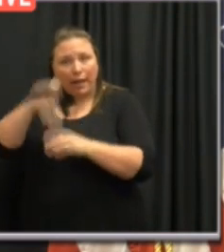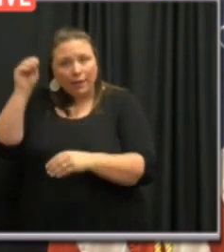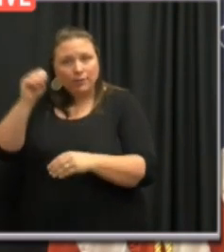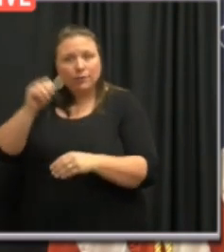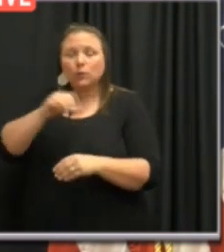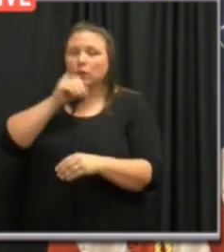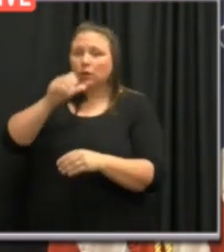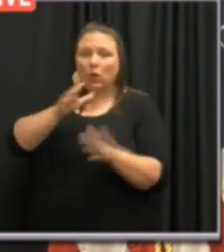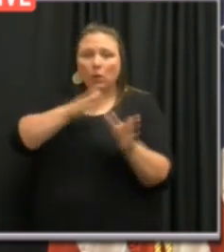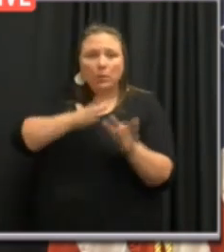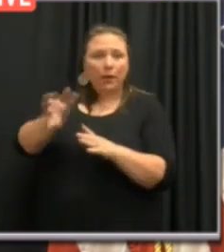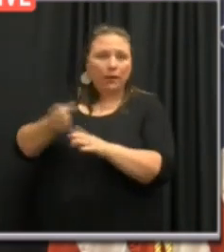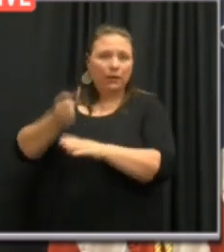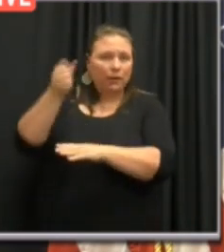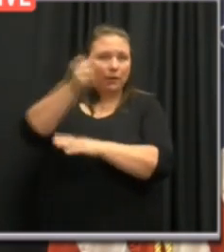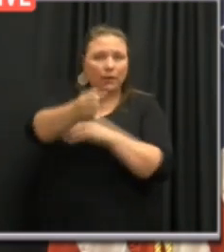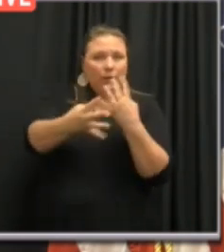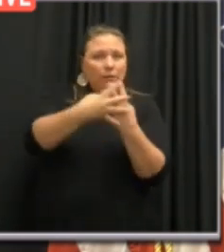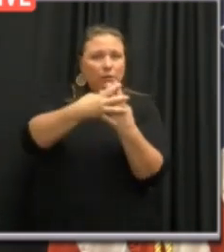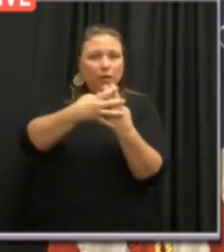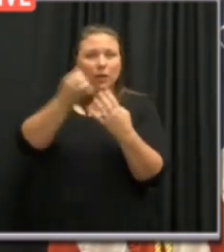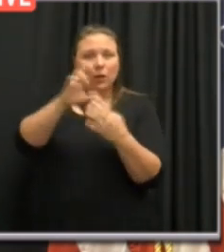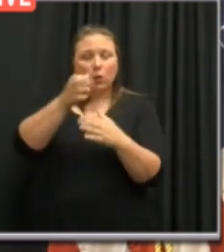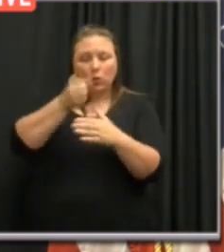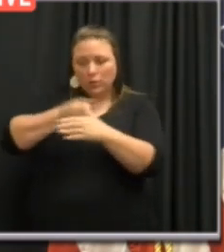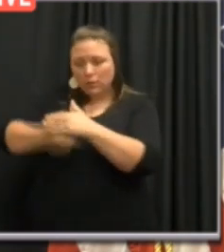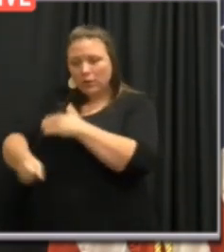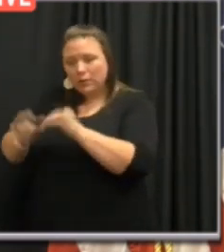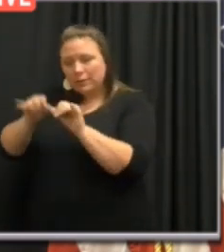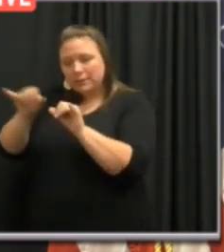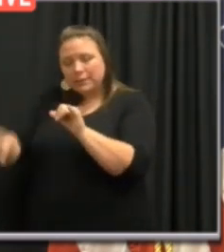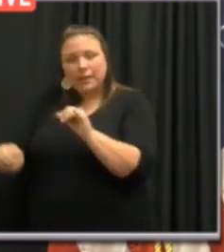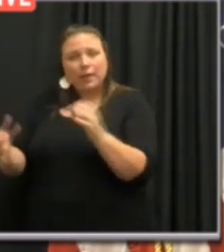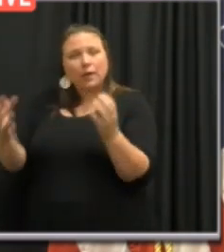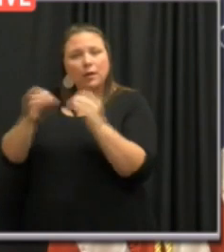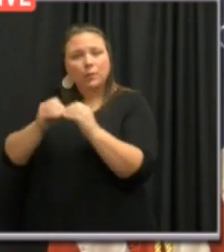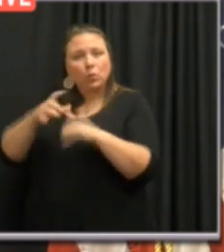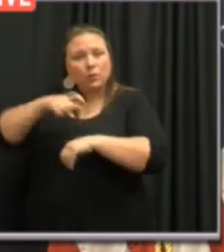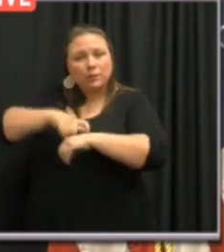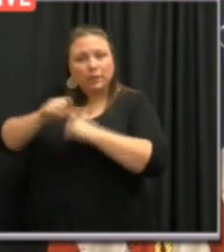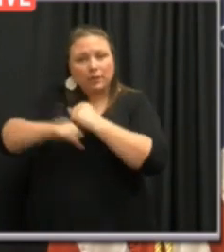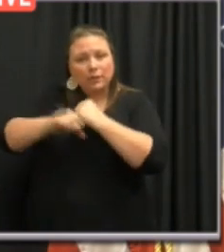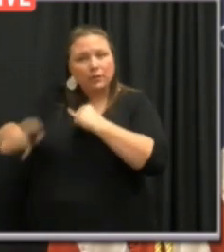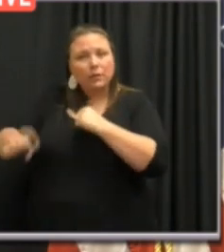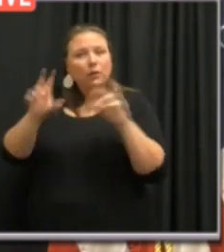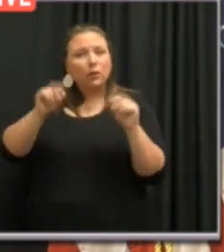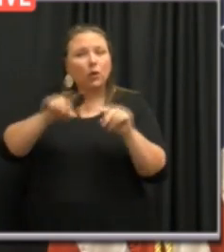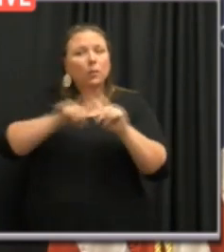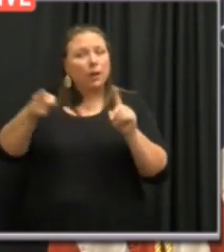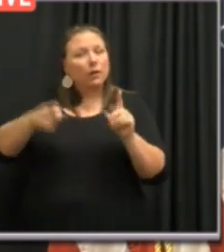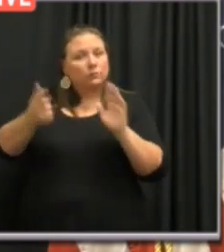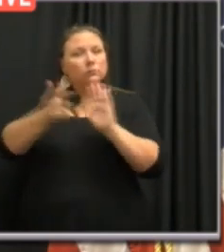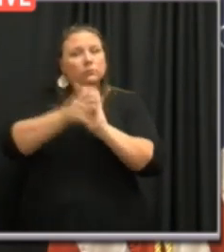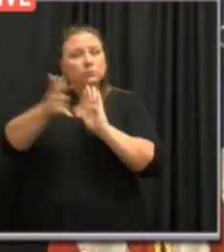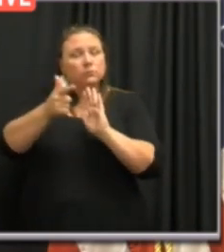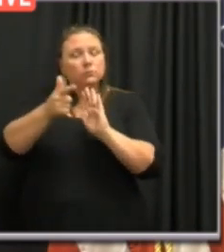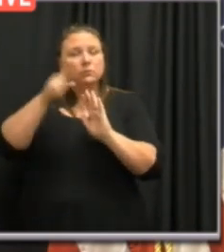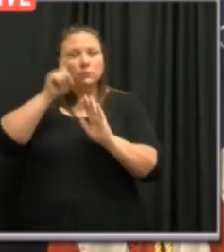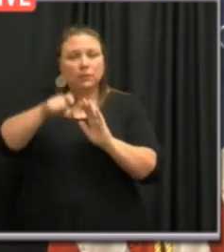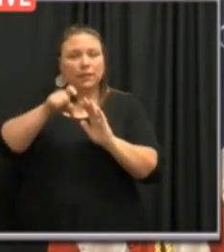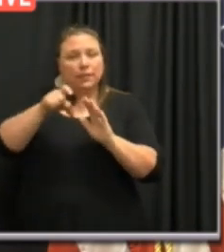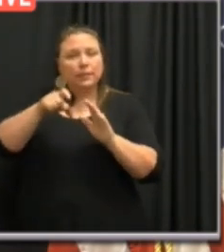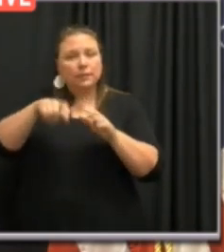individual incarcerated or quarantined beyond any reasonable time, but there was a violation, and that needs to